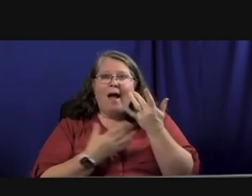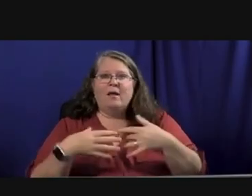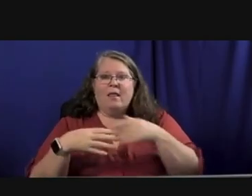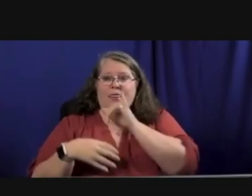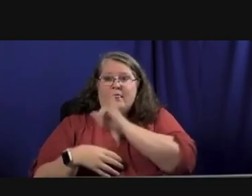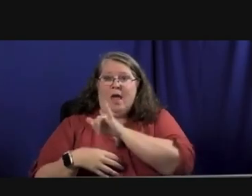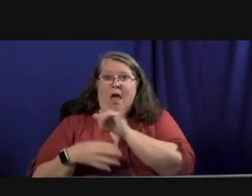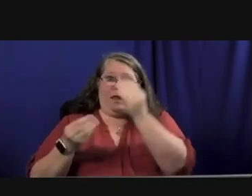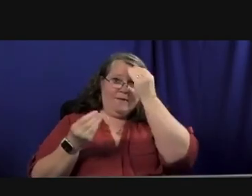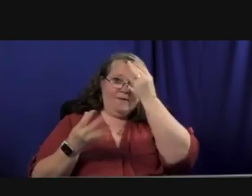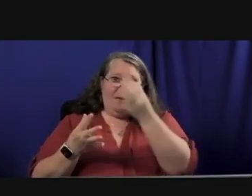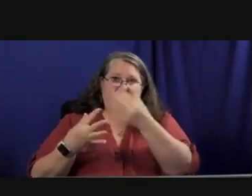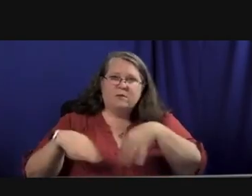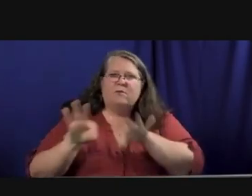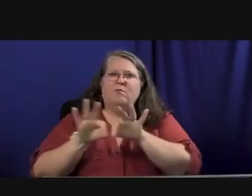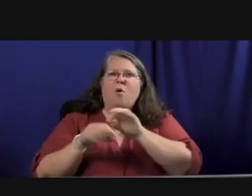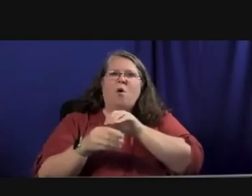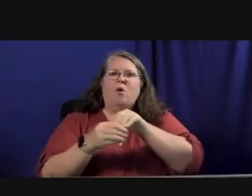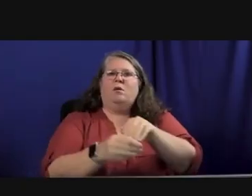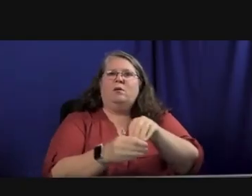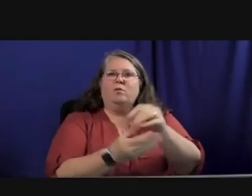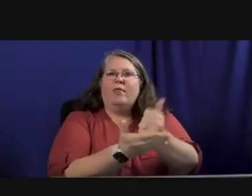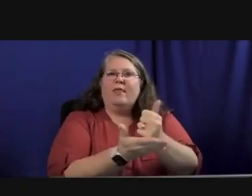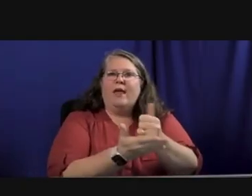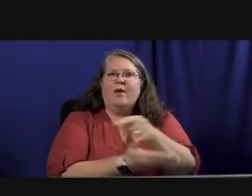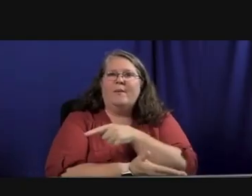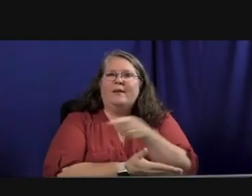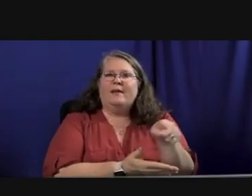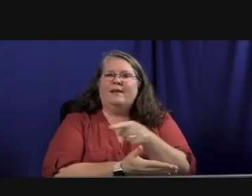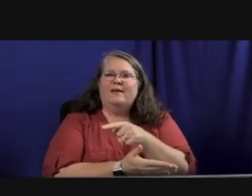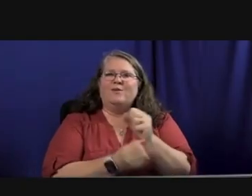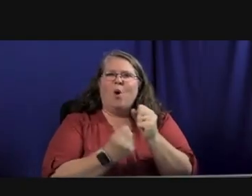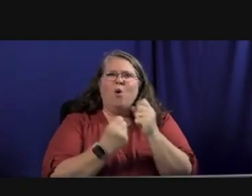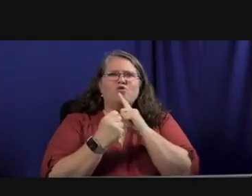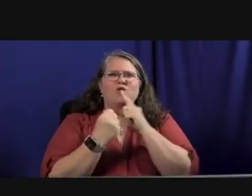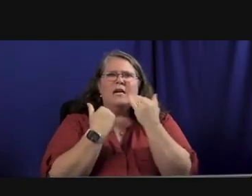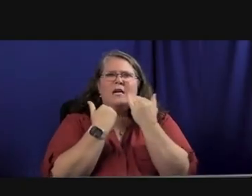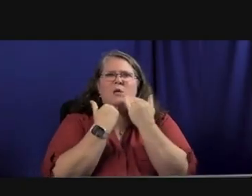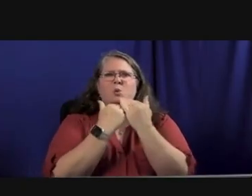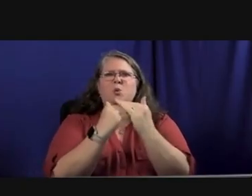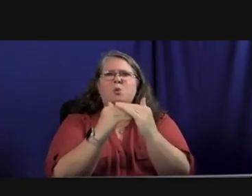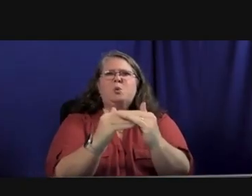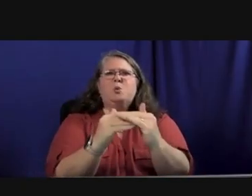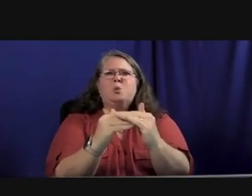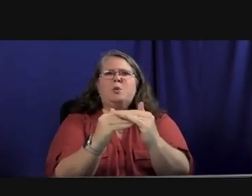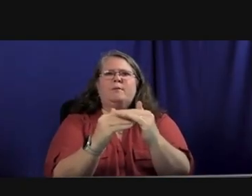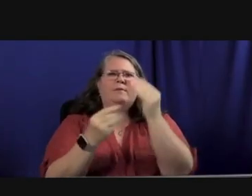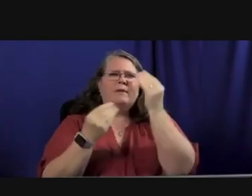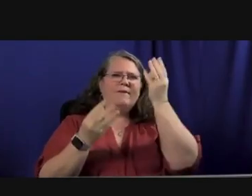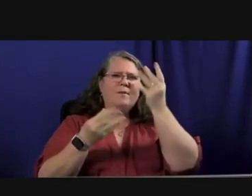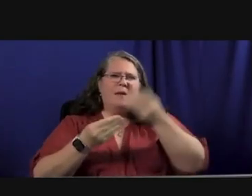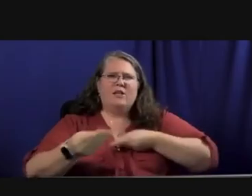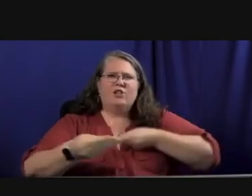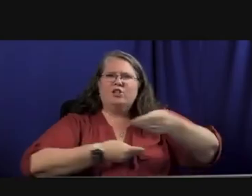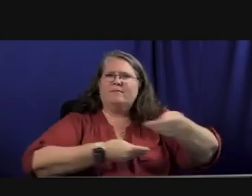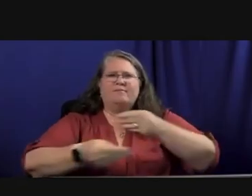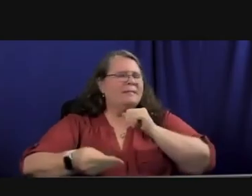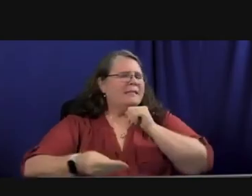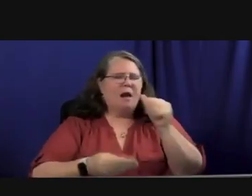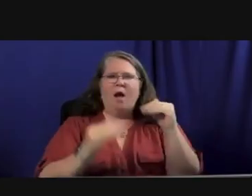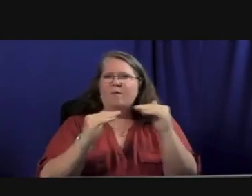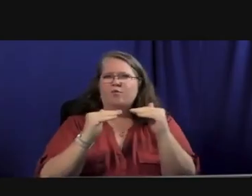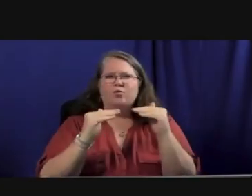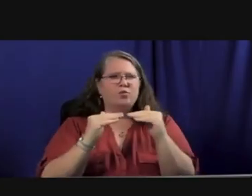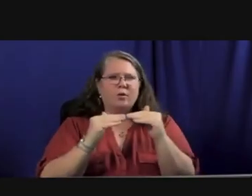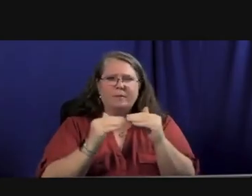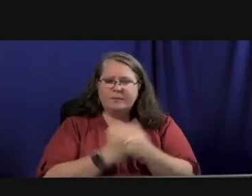as your favorite color, or maybe why that information is important. Again, very, very limited